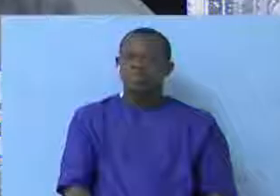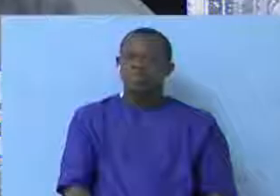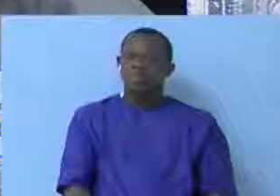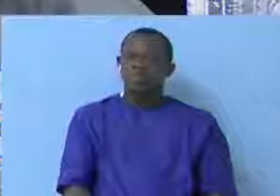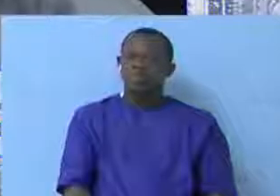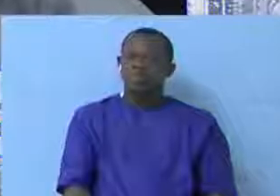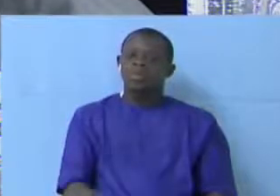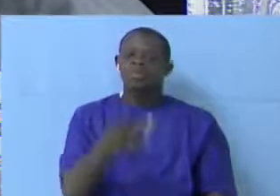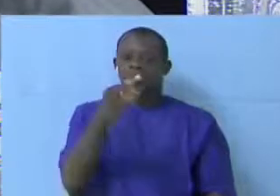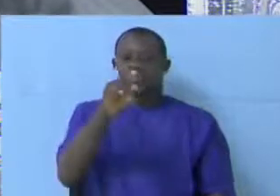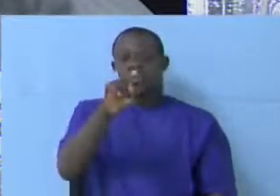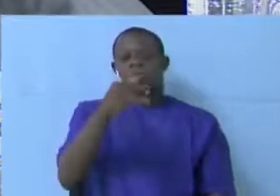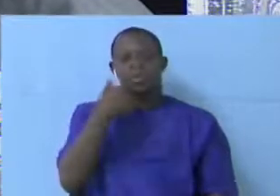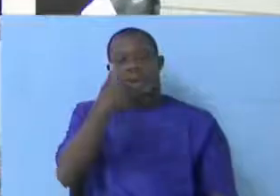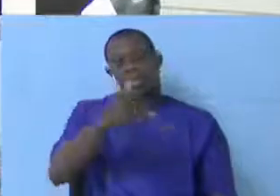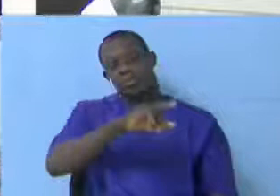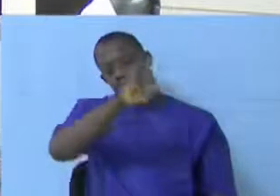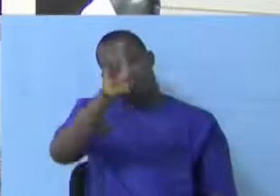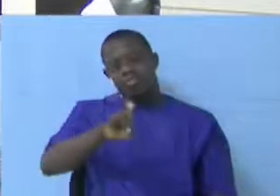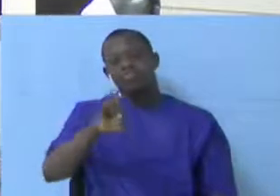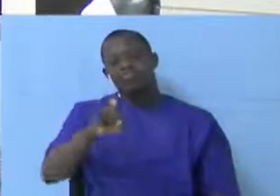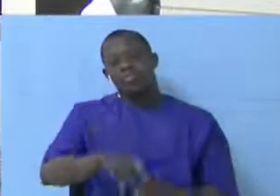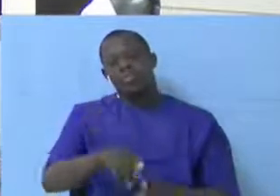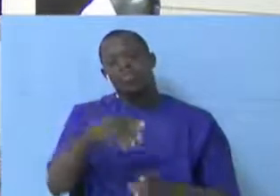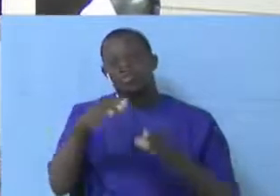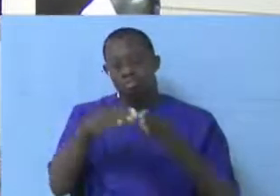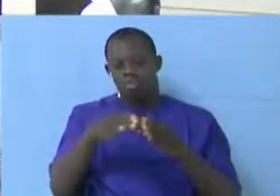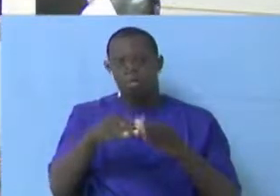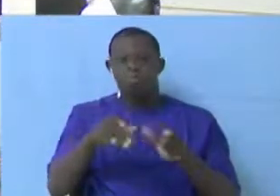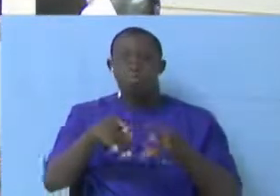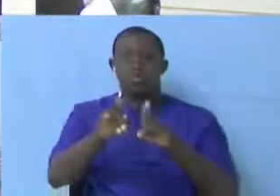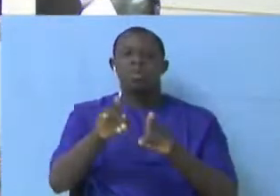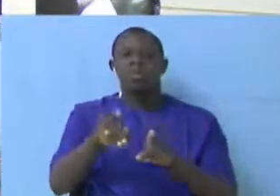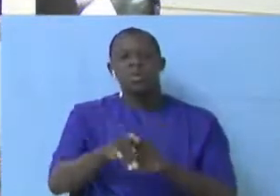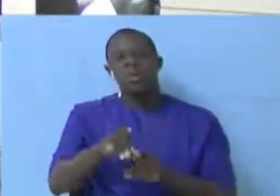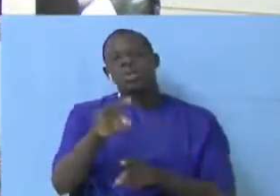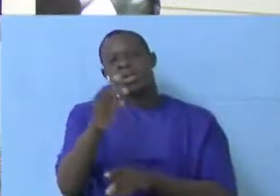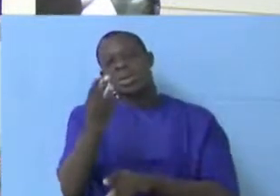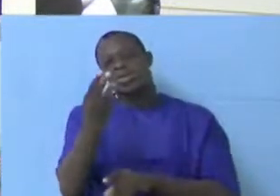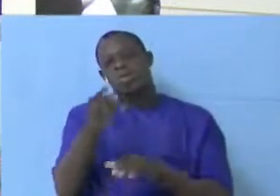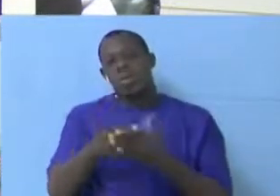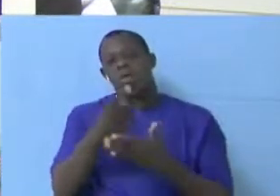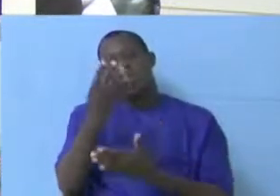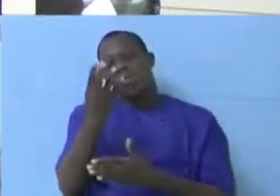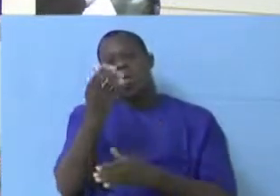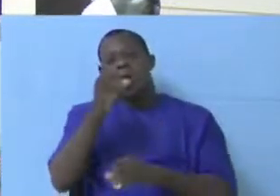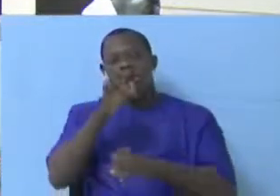if you ask me, probably I have dealt with 2 or 4 Ghanaians, not more than 4.